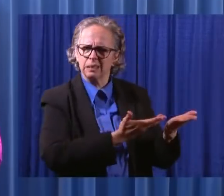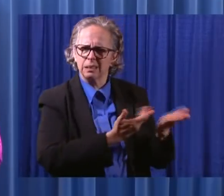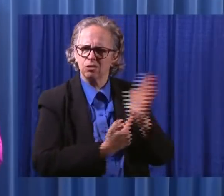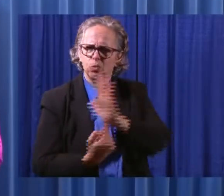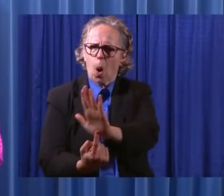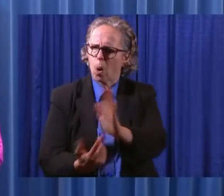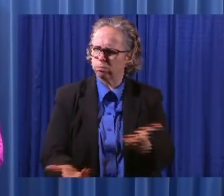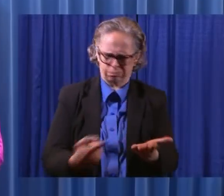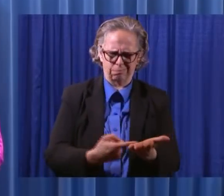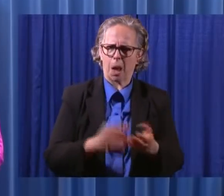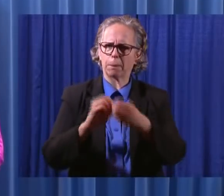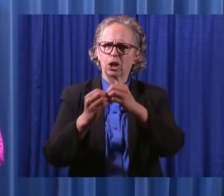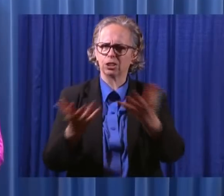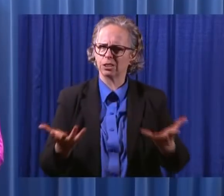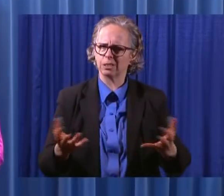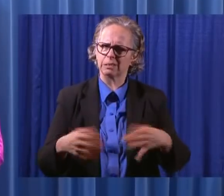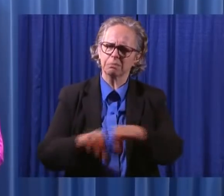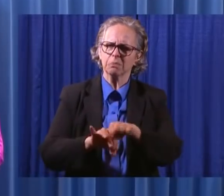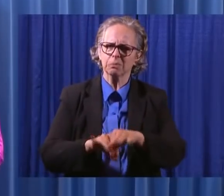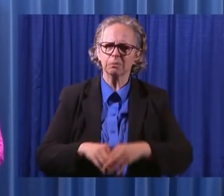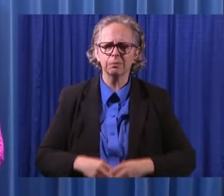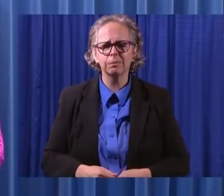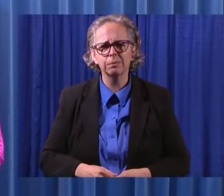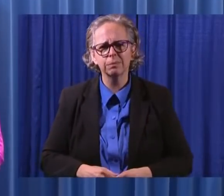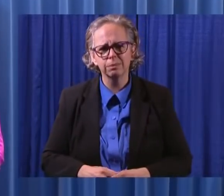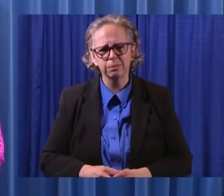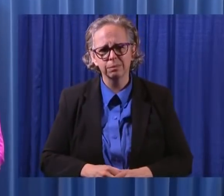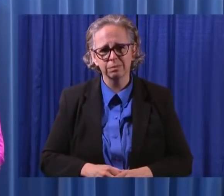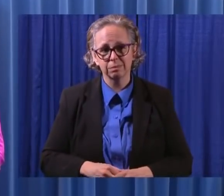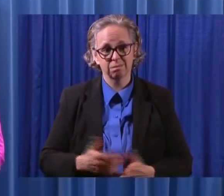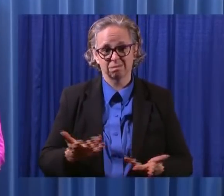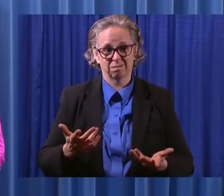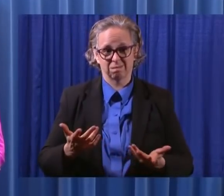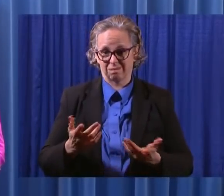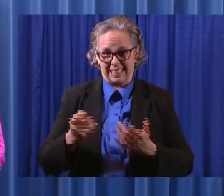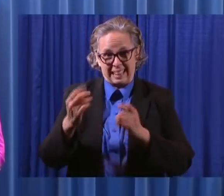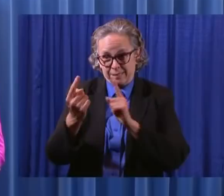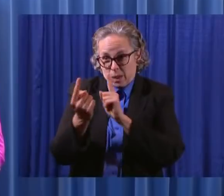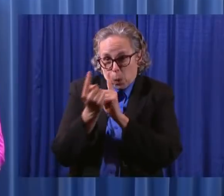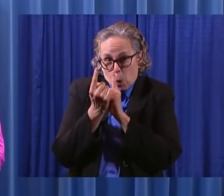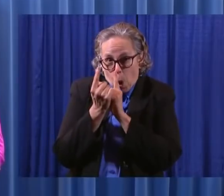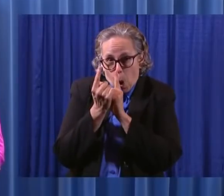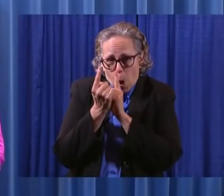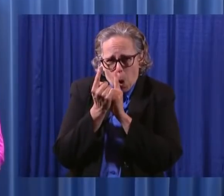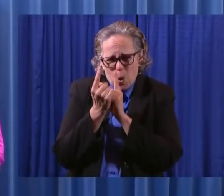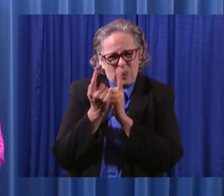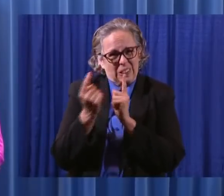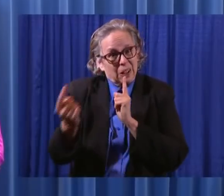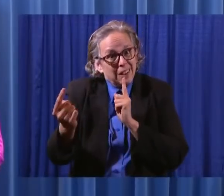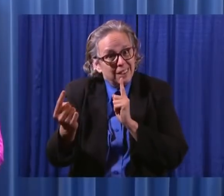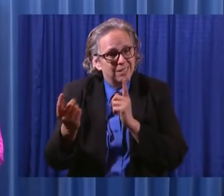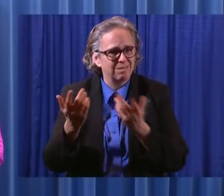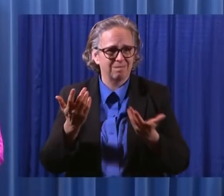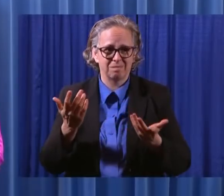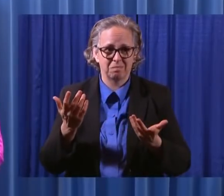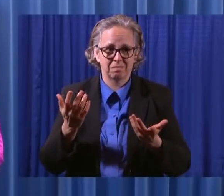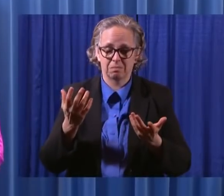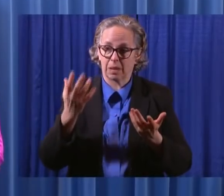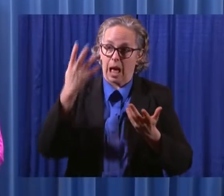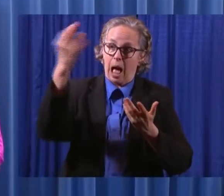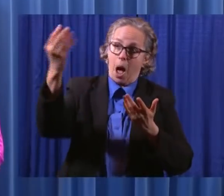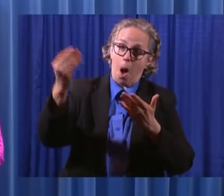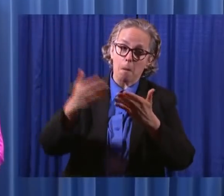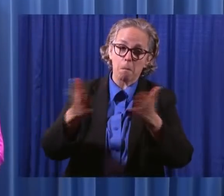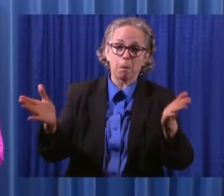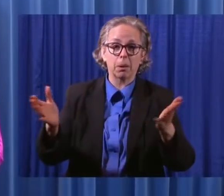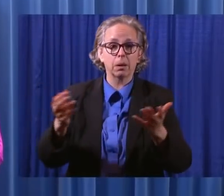particularly, depends on how close people are together. But when people are out in public, it's certainly the safest thing to do. But I'm